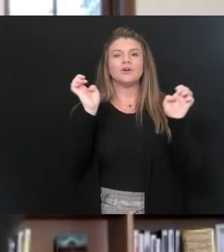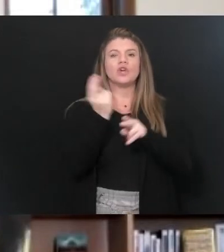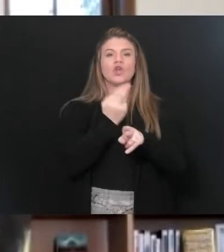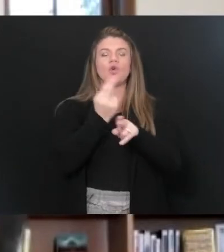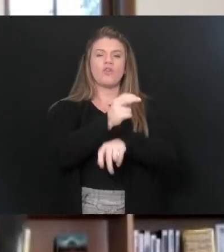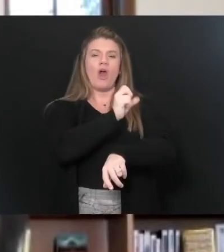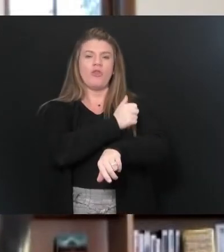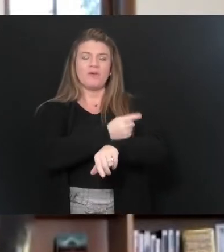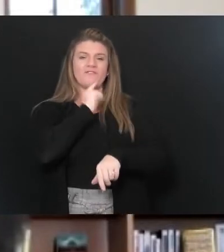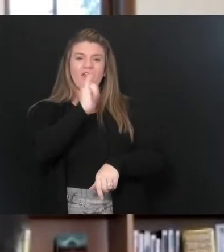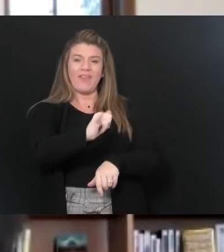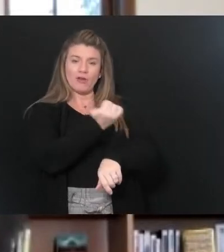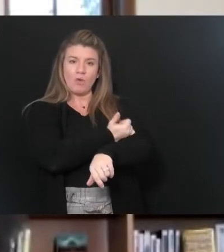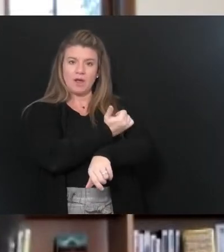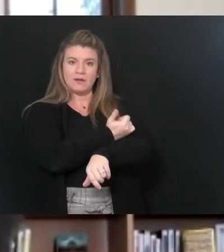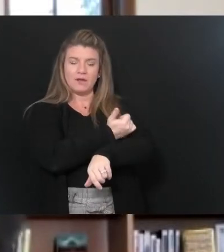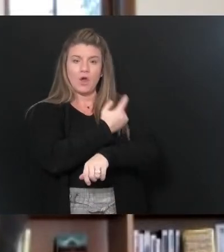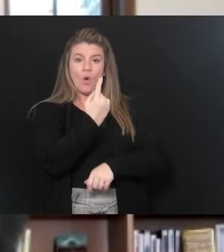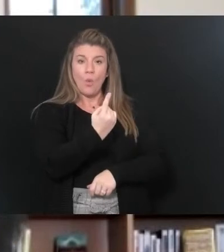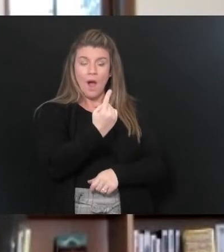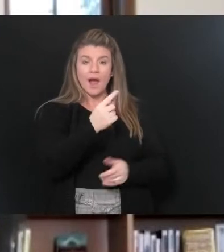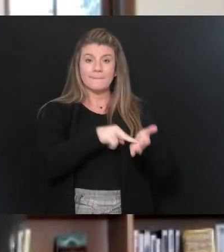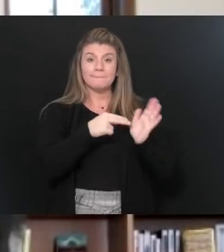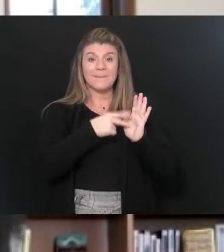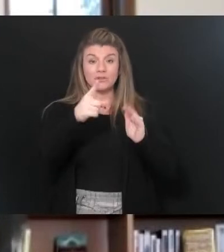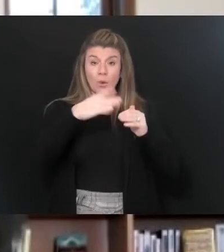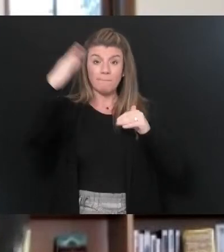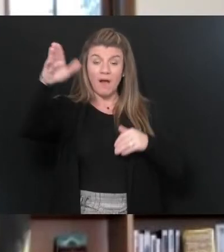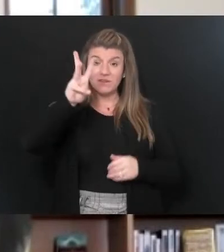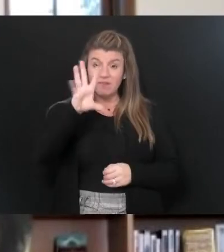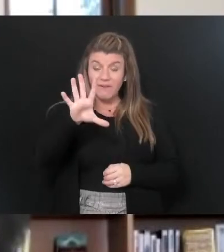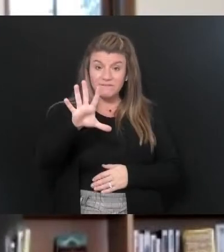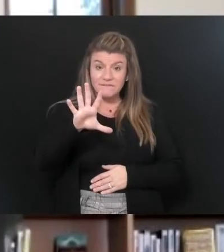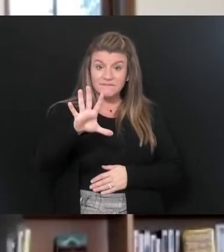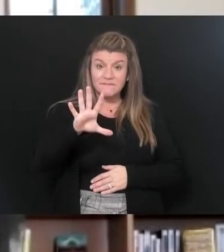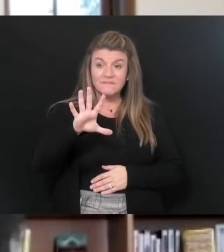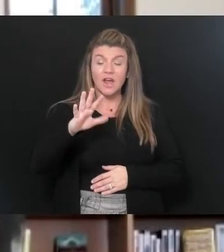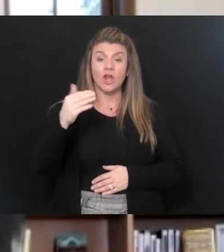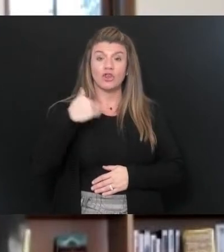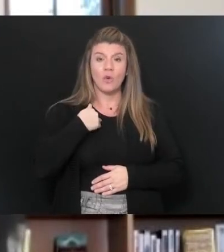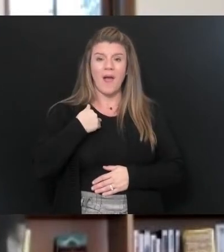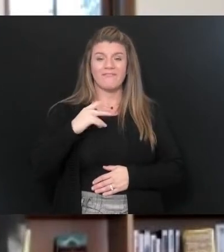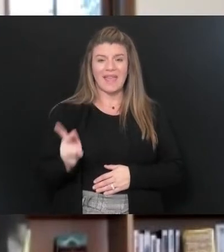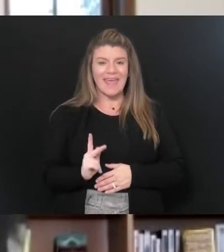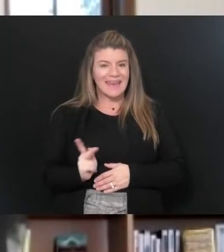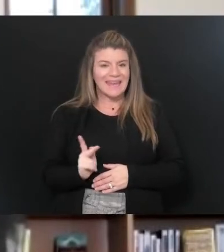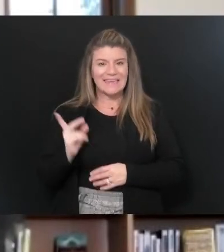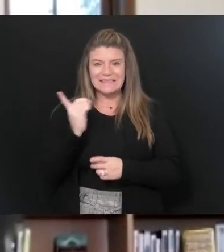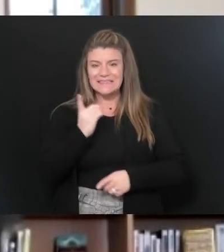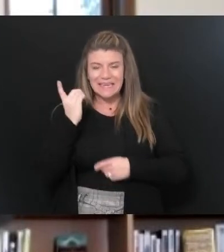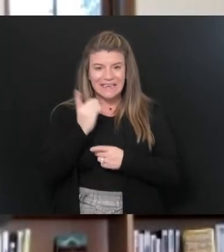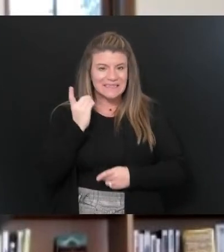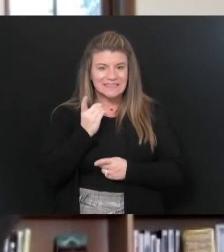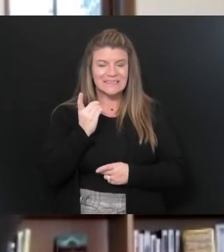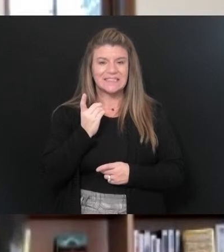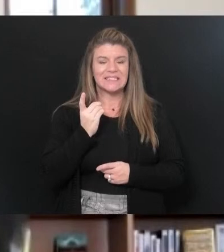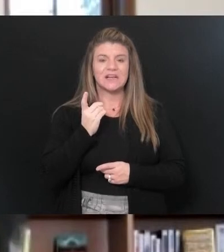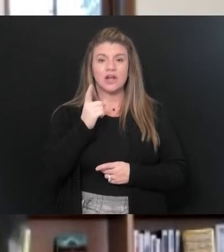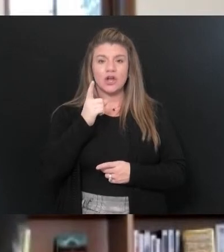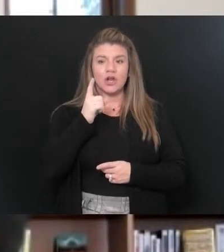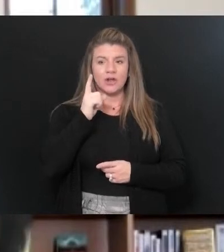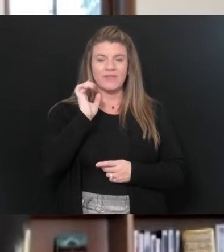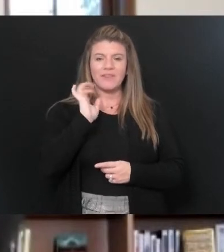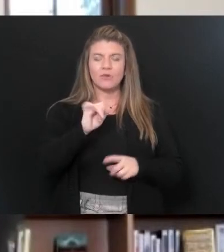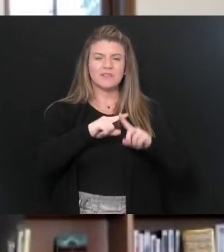this drug. One of them is, if you're above 65 years old, have chronic kidney disease, diabetes, have to fit a